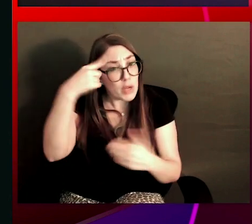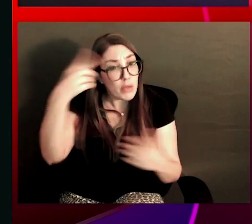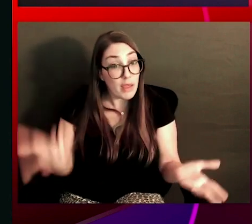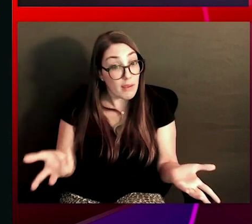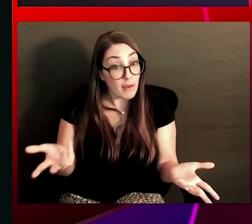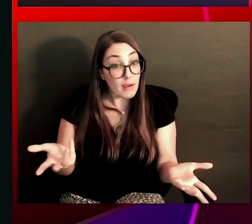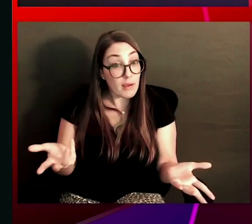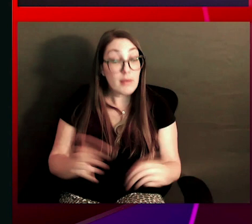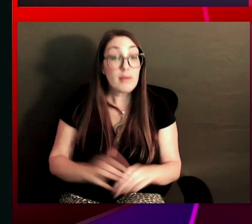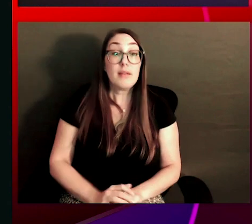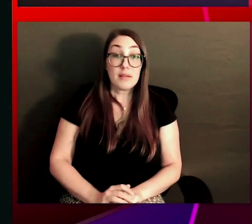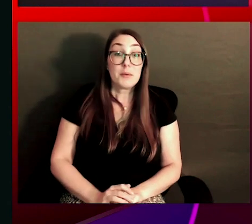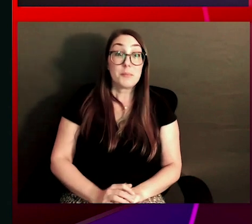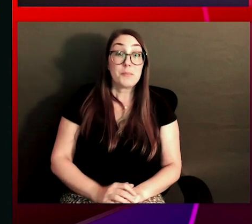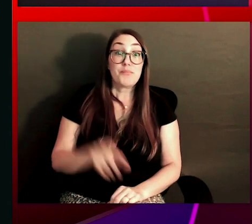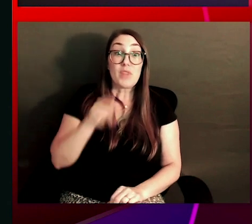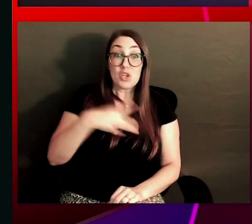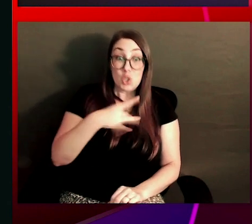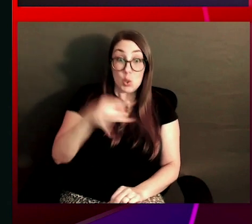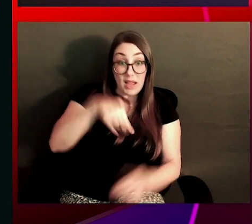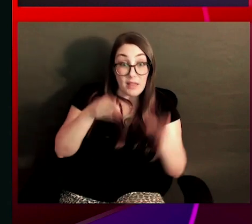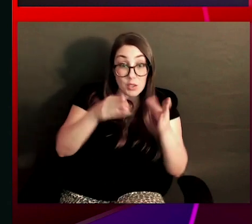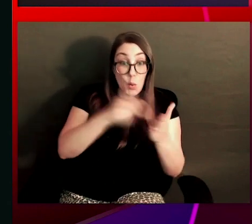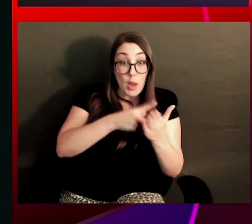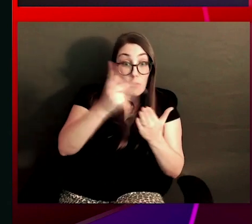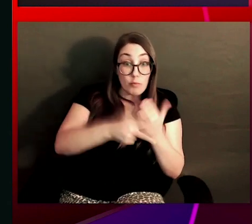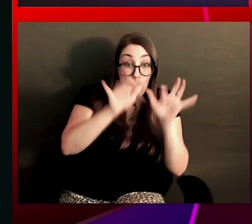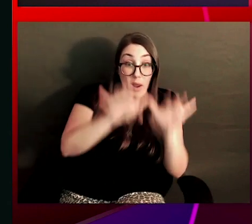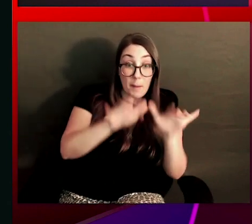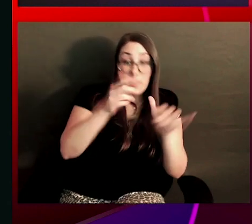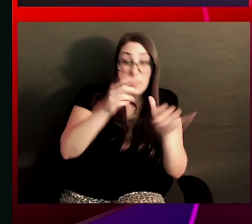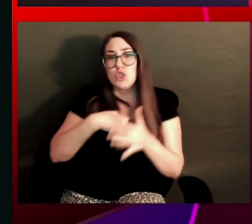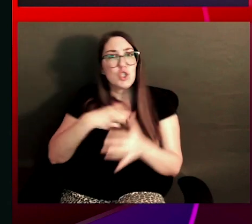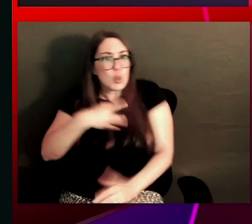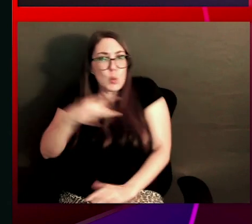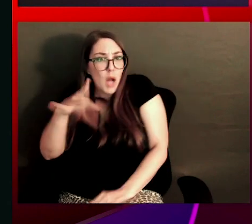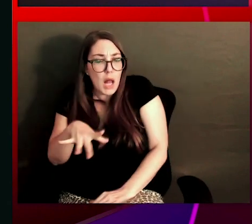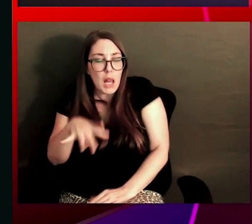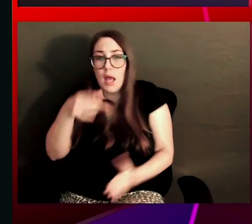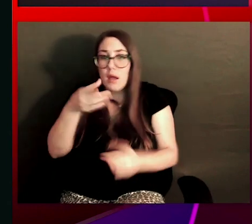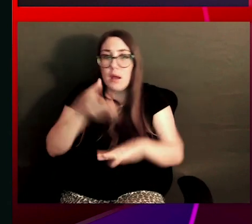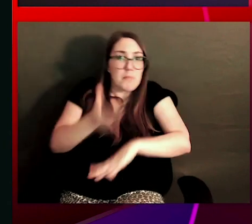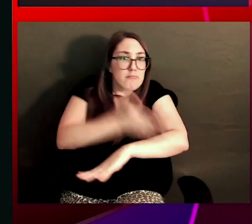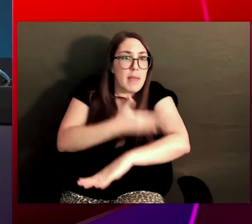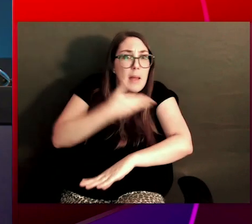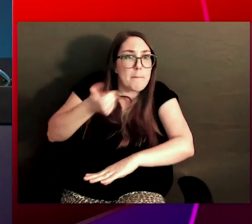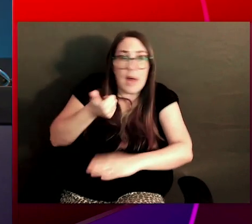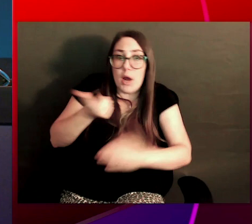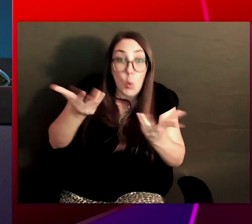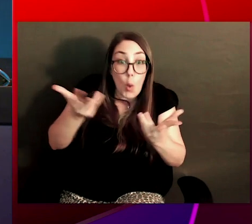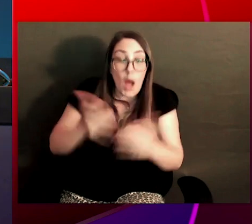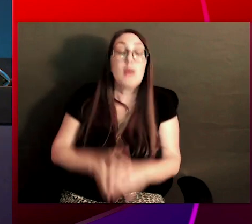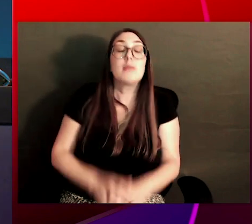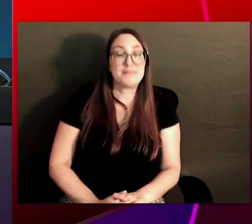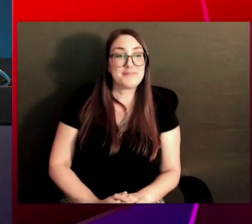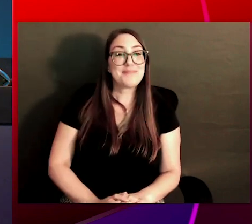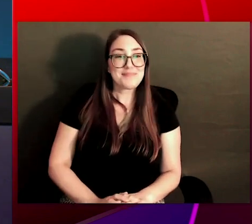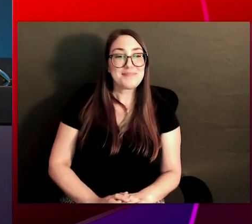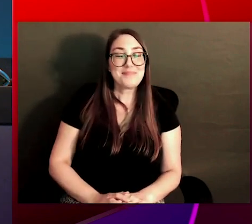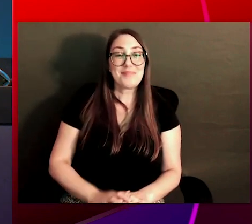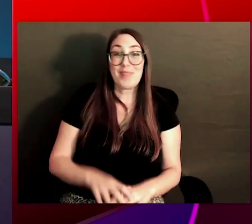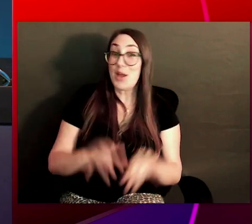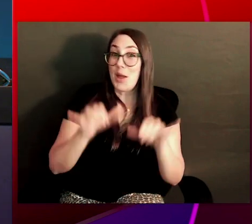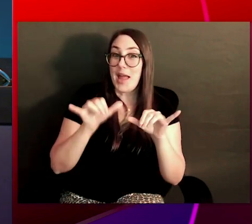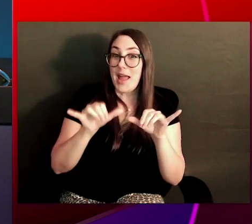way of programming? Do you not like this way of programming? What could we add? What could make it better? What could make it better? Okay. Yeah. Well, stay tuned. We'll